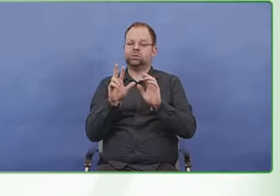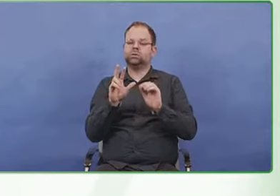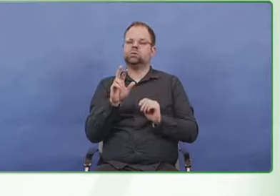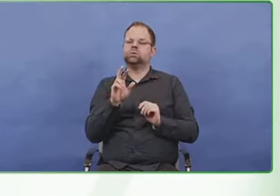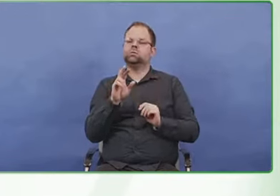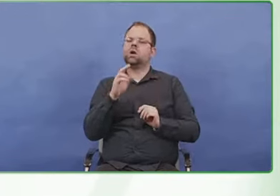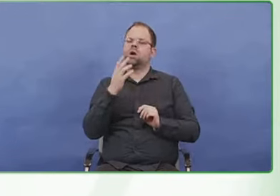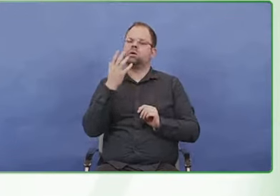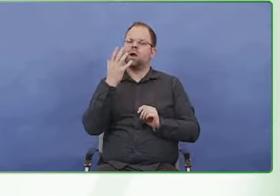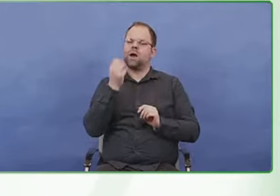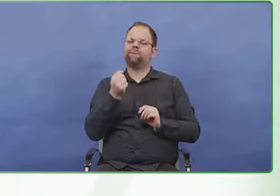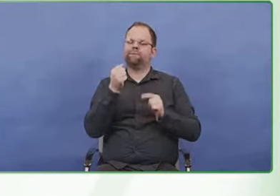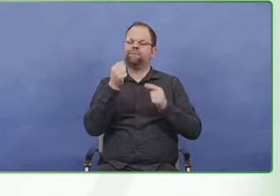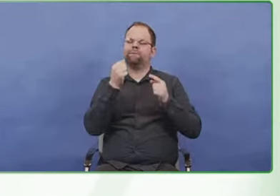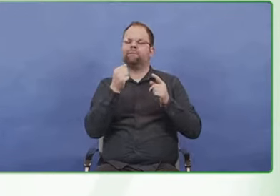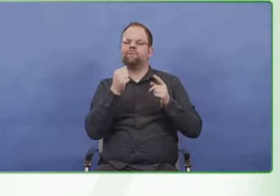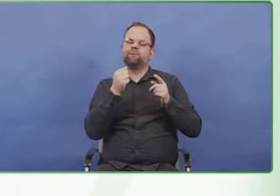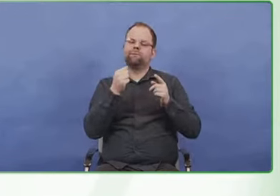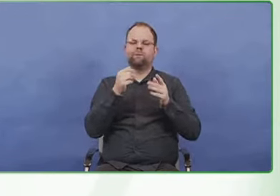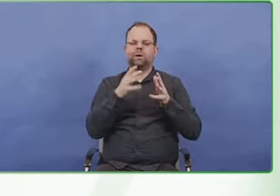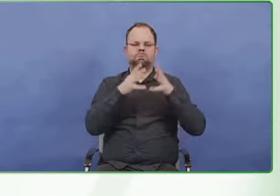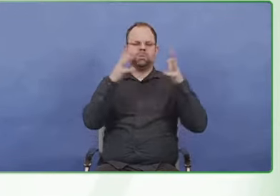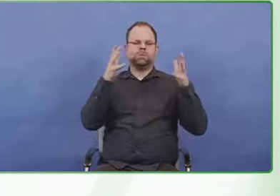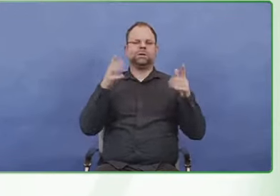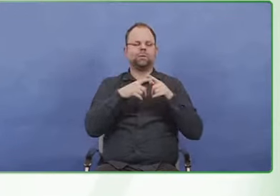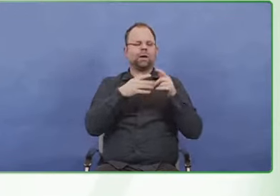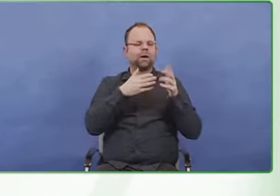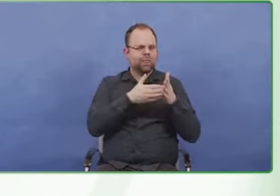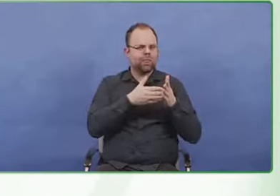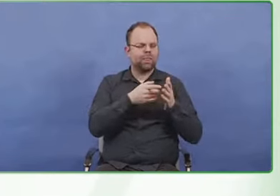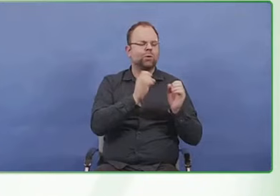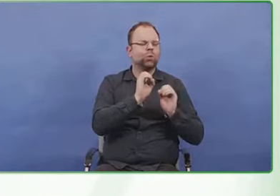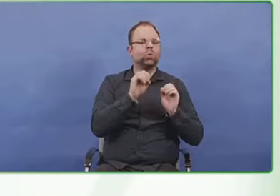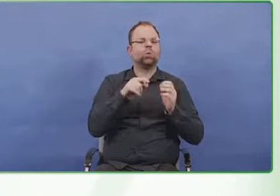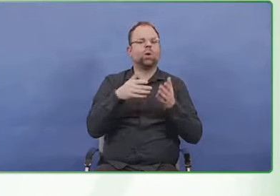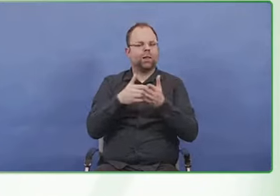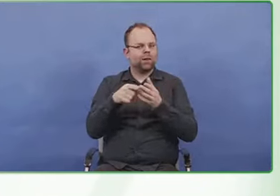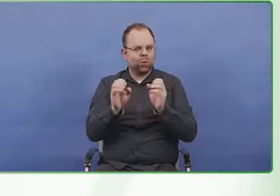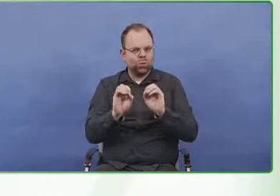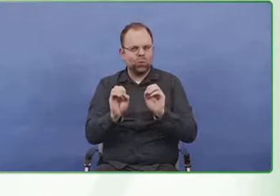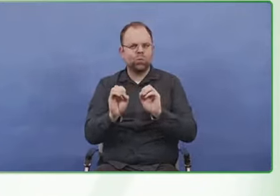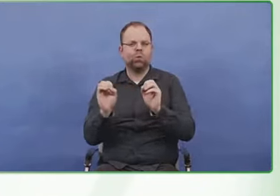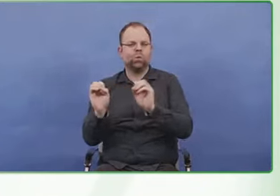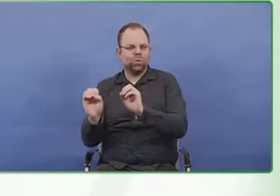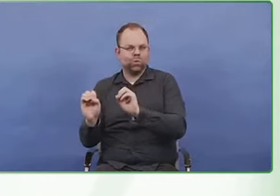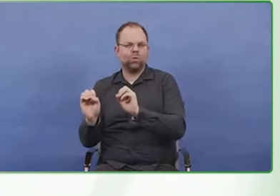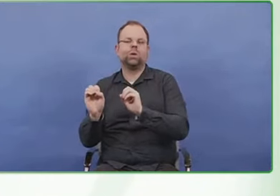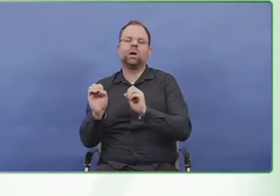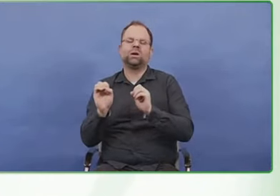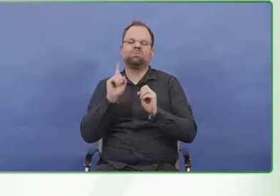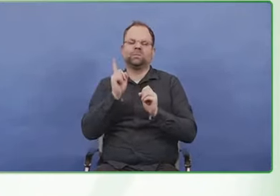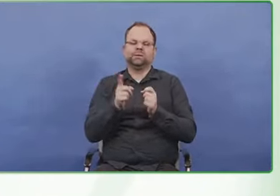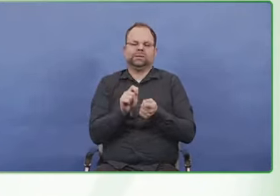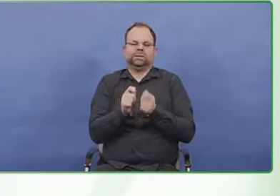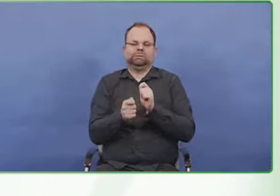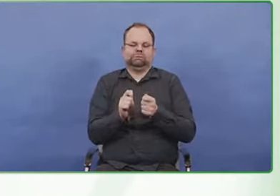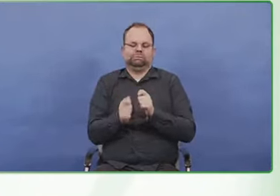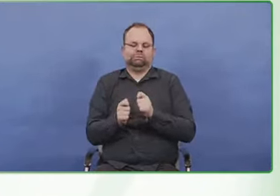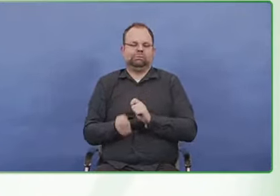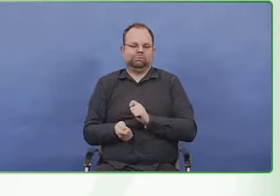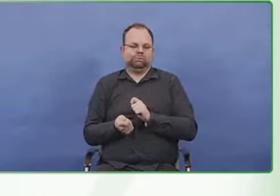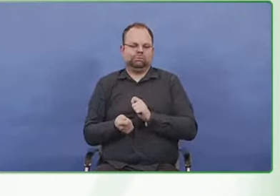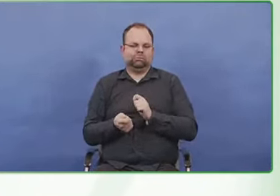The powerful criminal enforcement procedures and the actual violations. It just didn't make too much sense